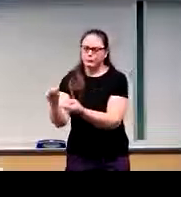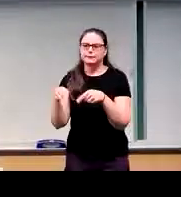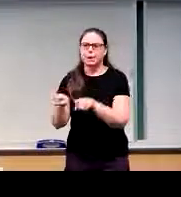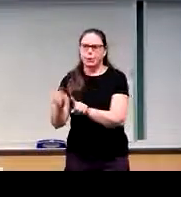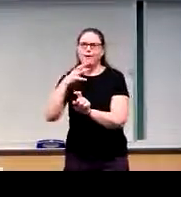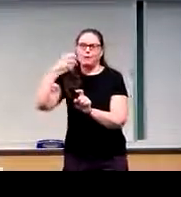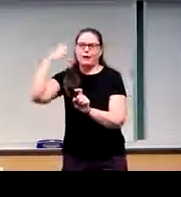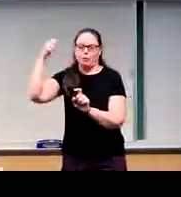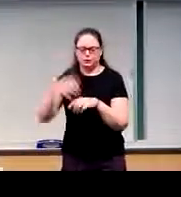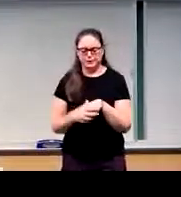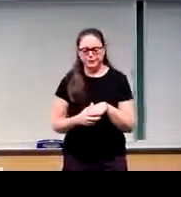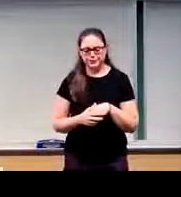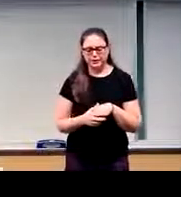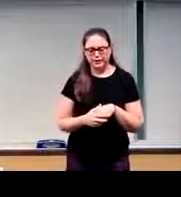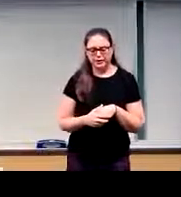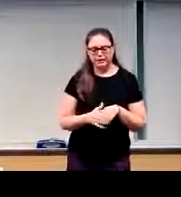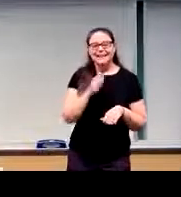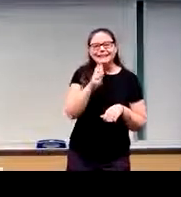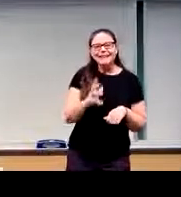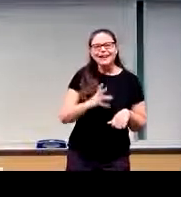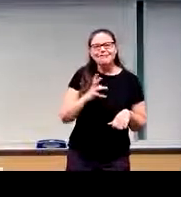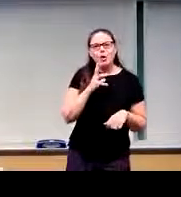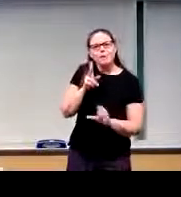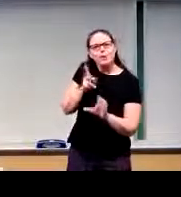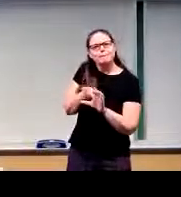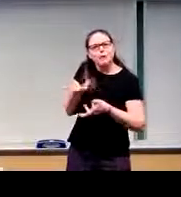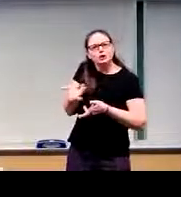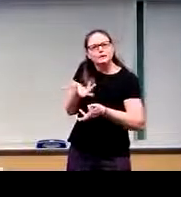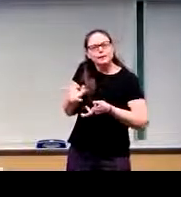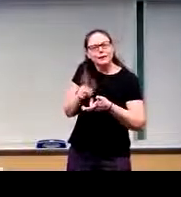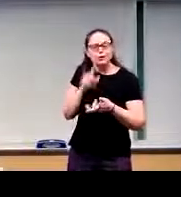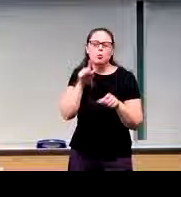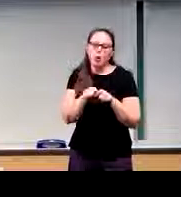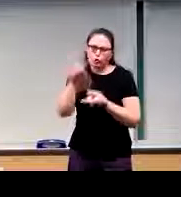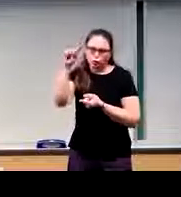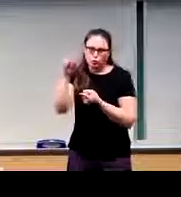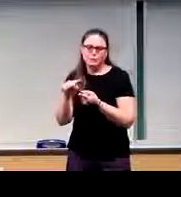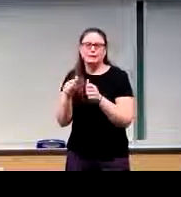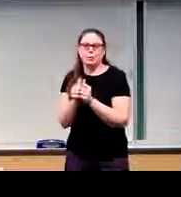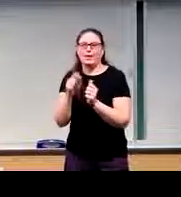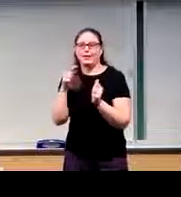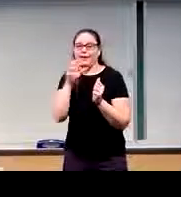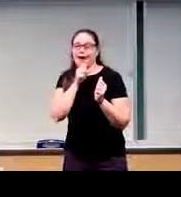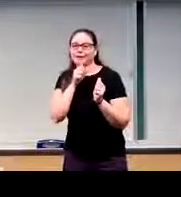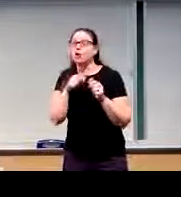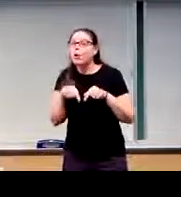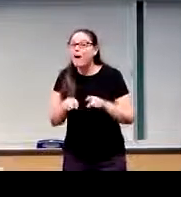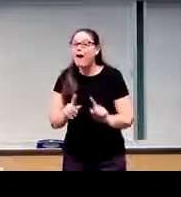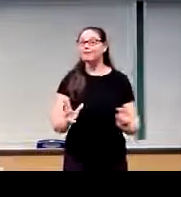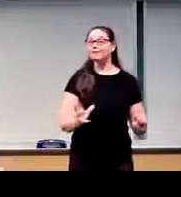adulthood, and informal social participation decreases with age, while formal